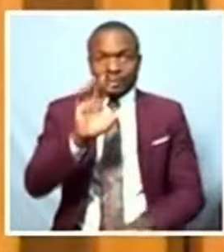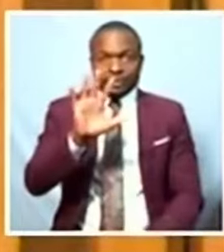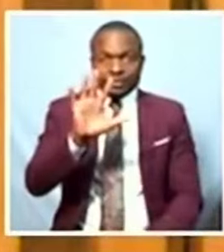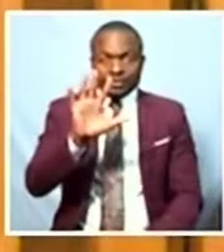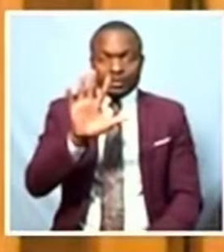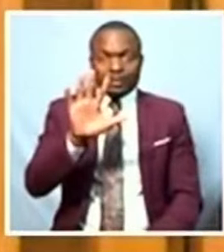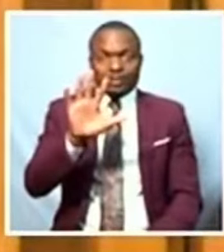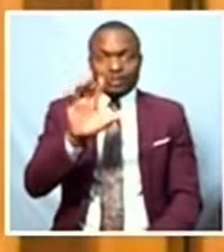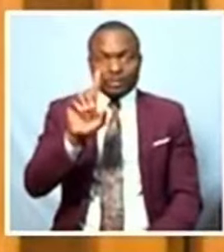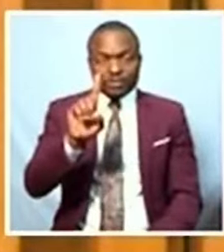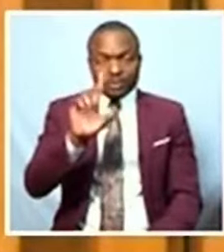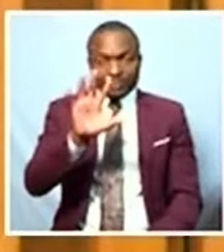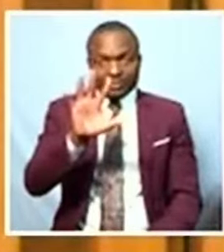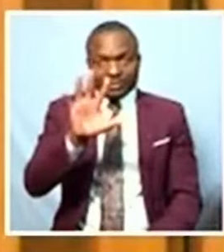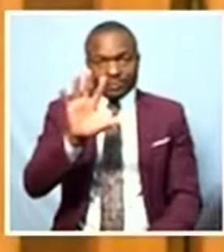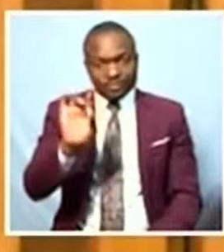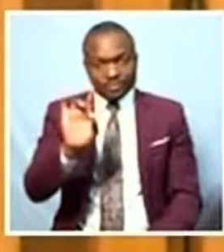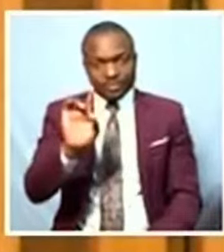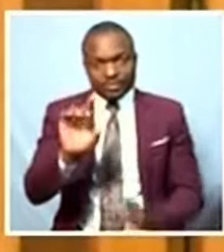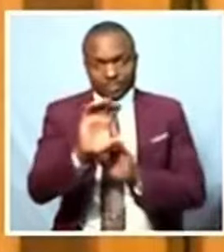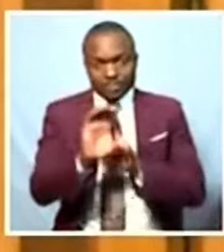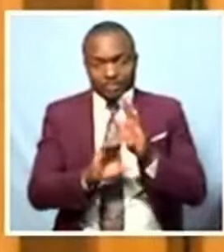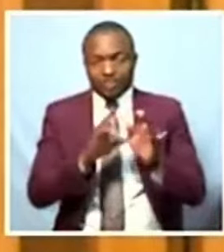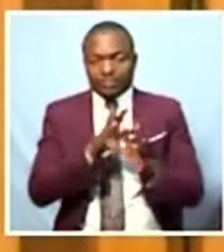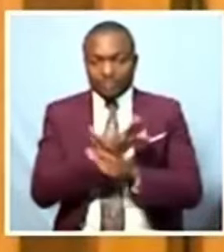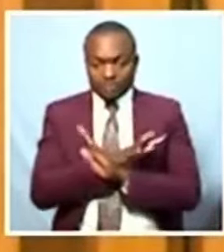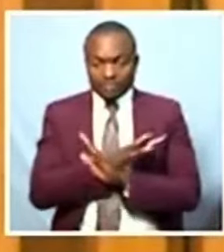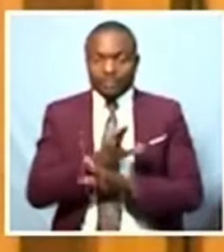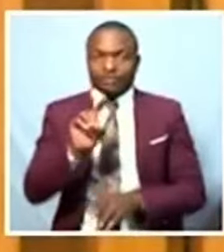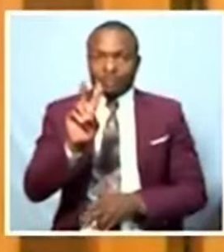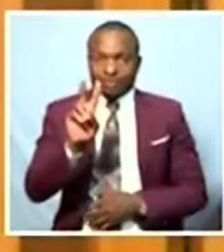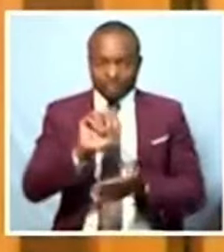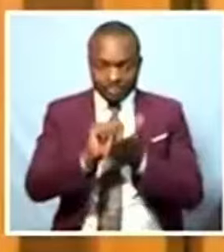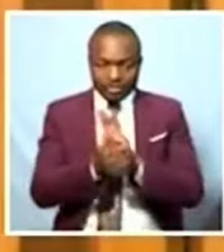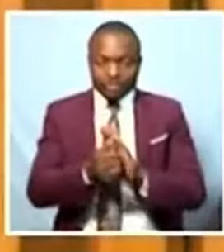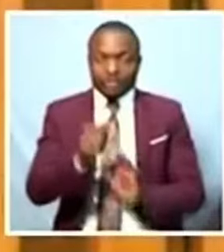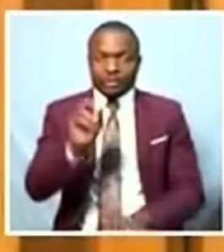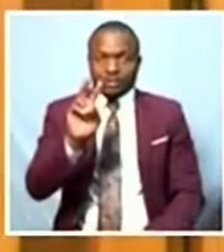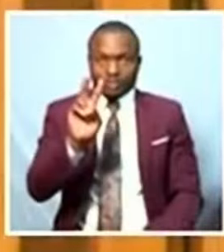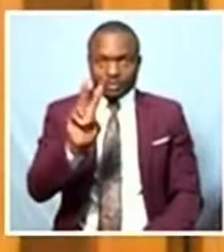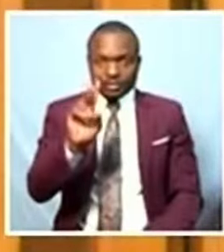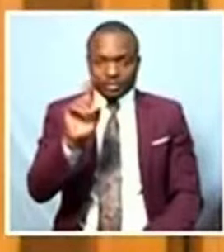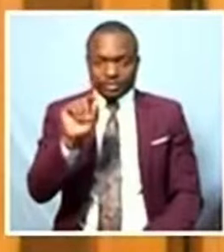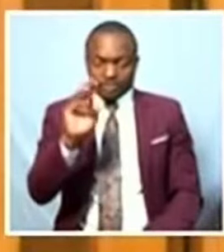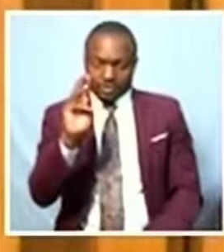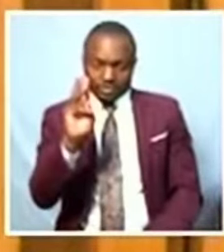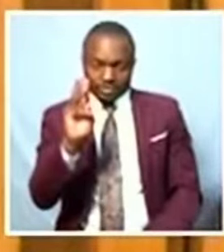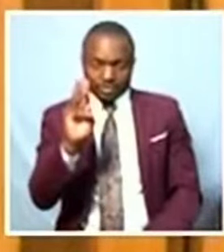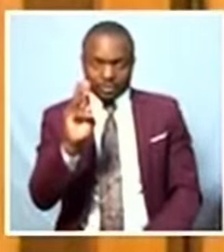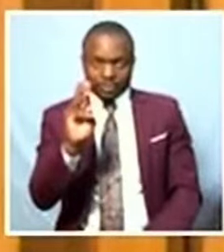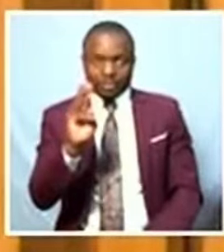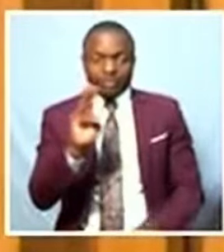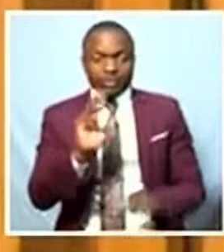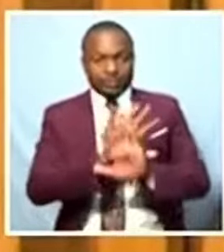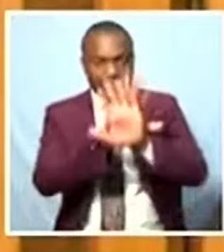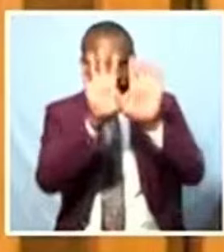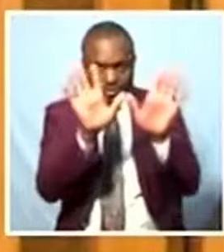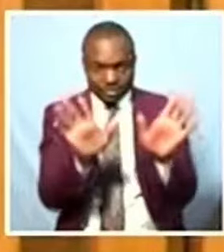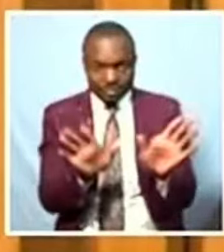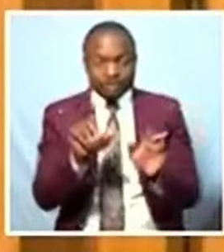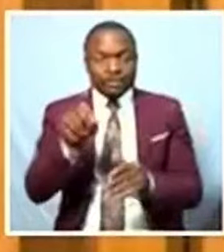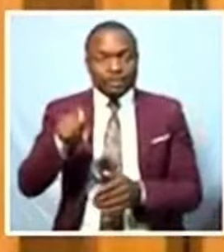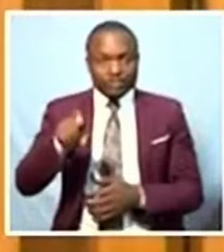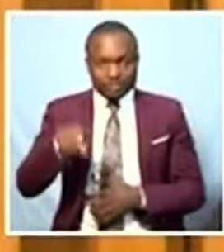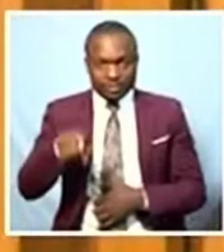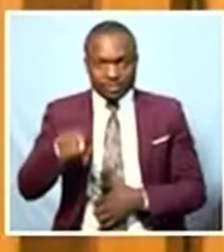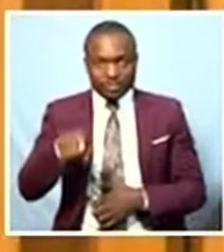of the Constitution of Zambia Amendment Act Number 2 of 2016 is instructive. It requires